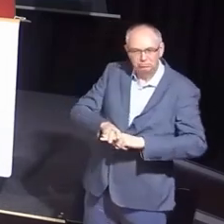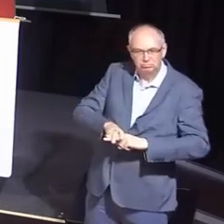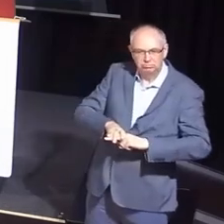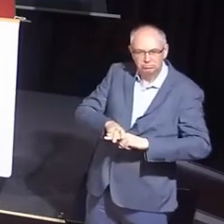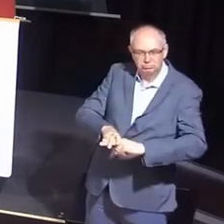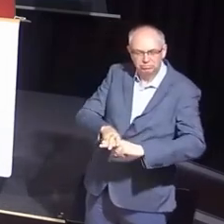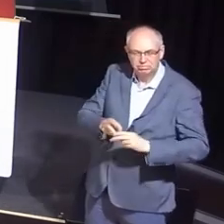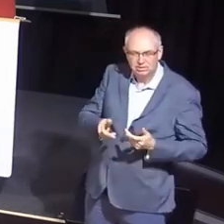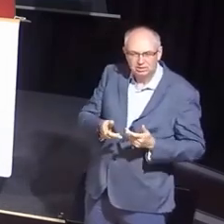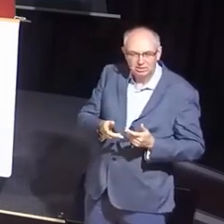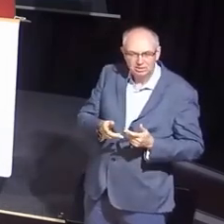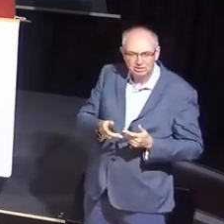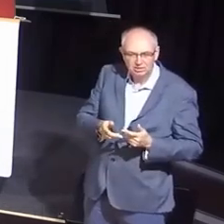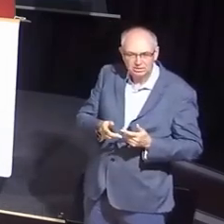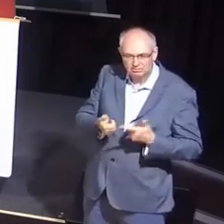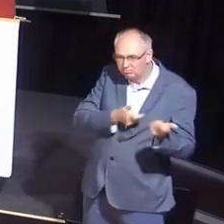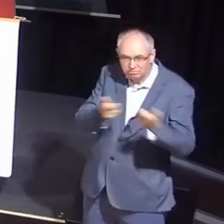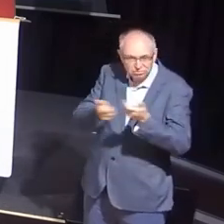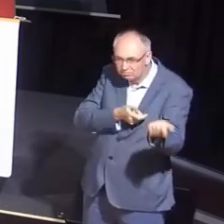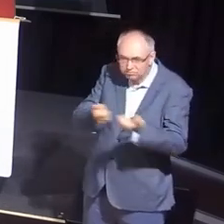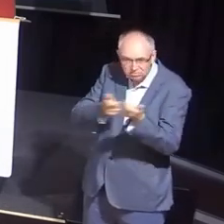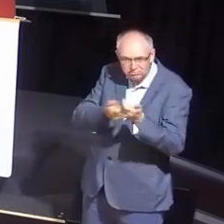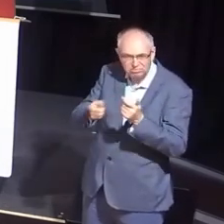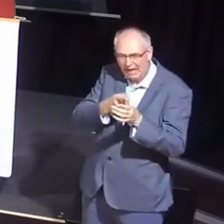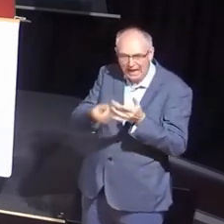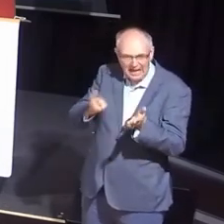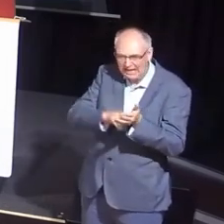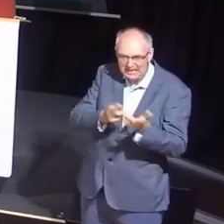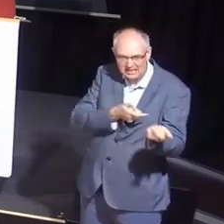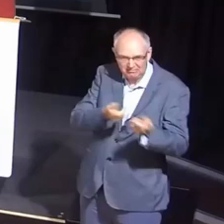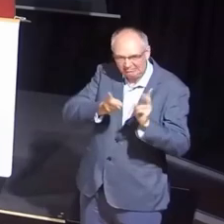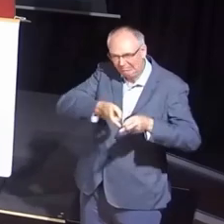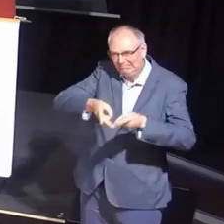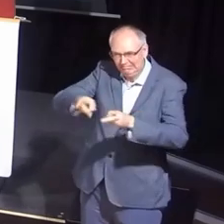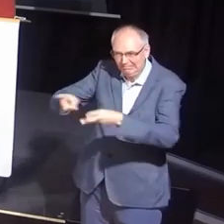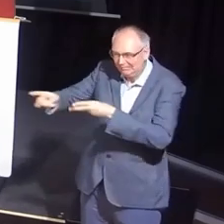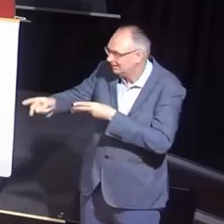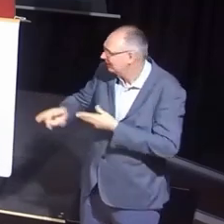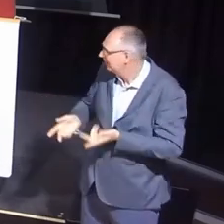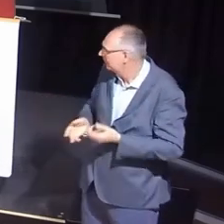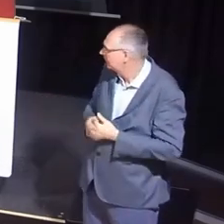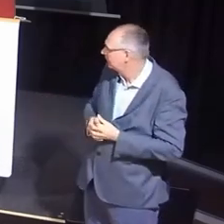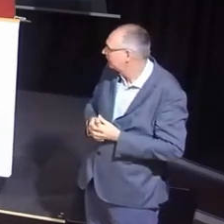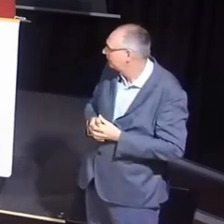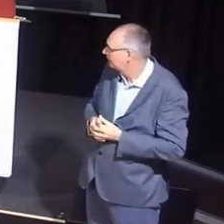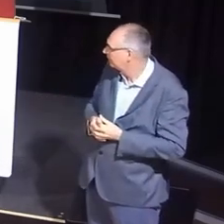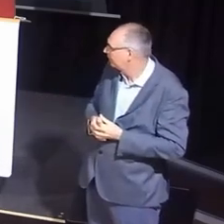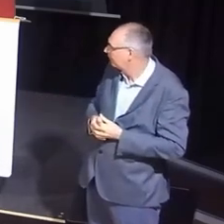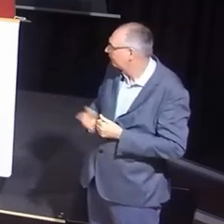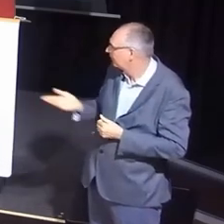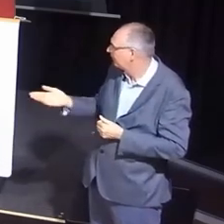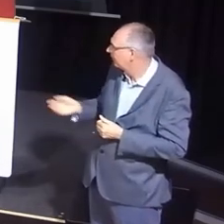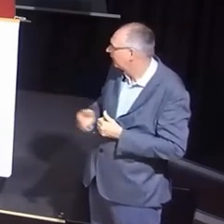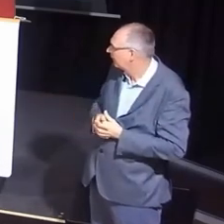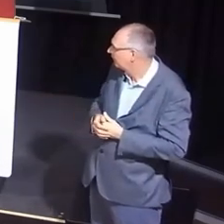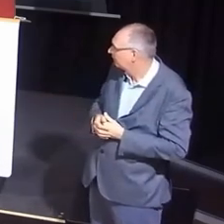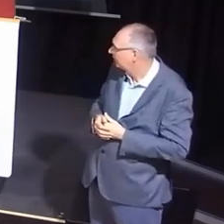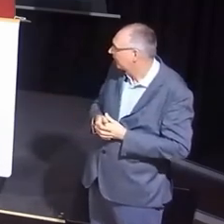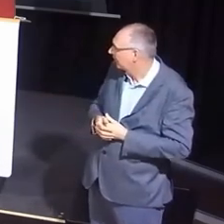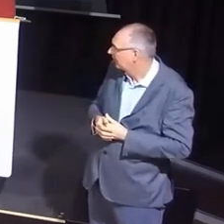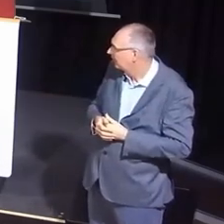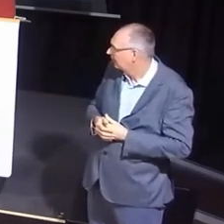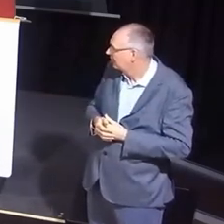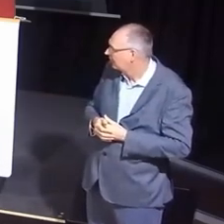and kill thousands of aliens, and it's really fun. Stephen? For me, with